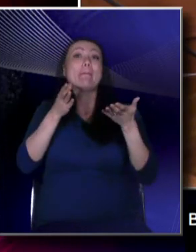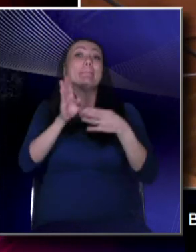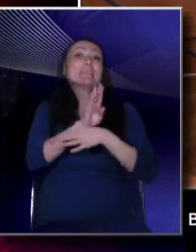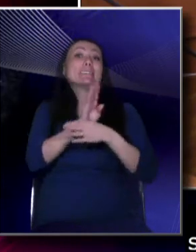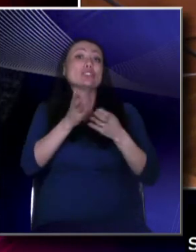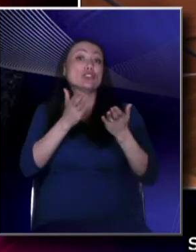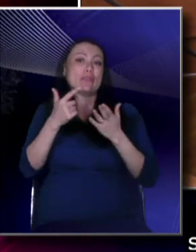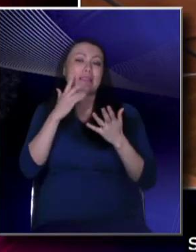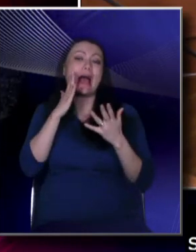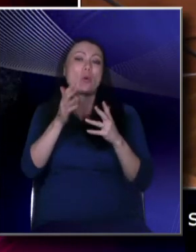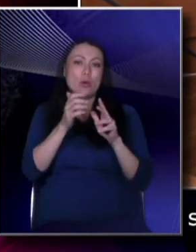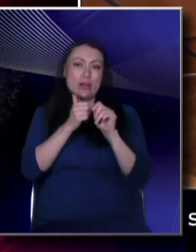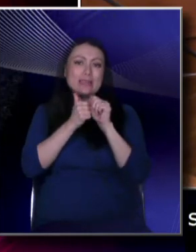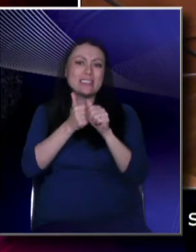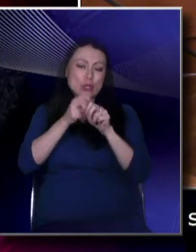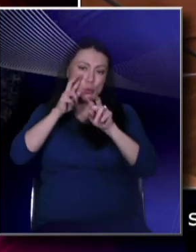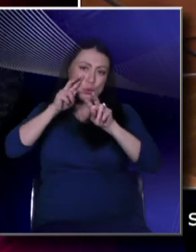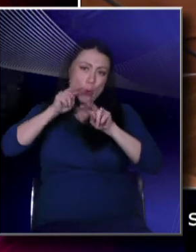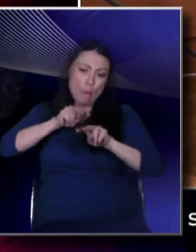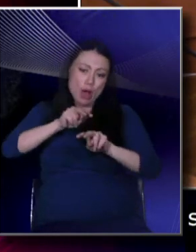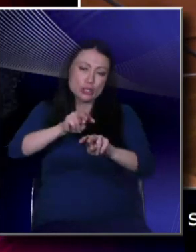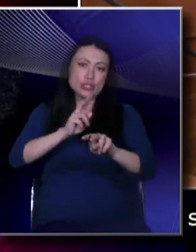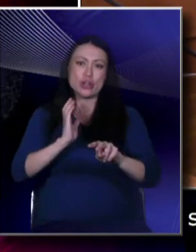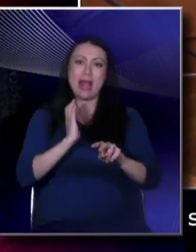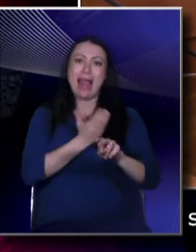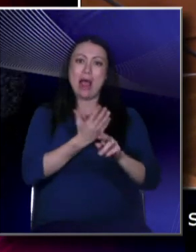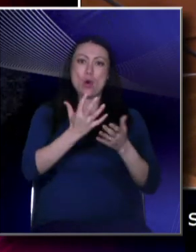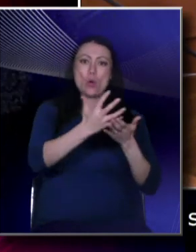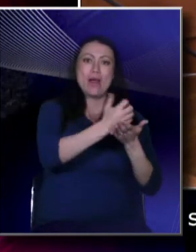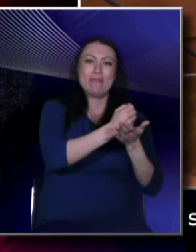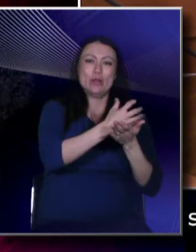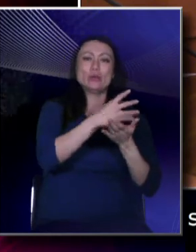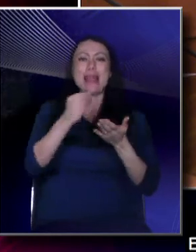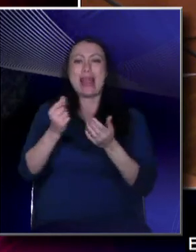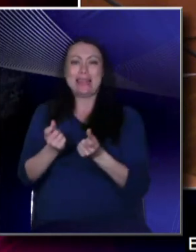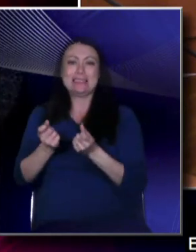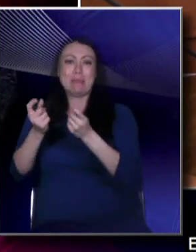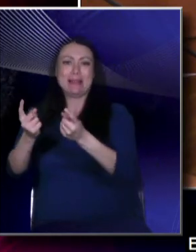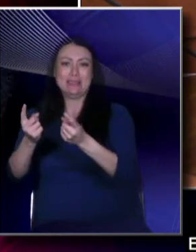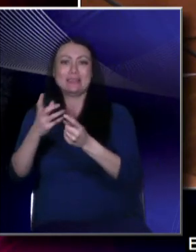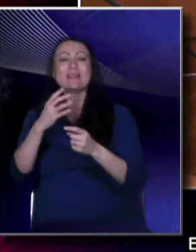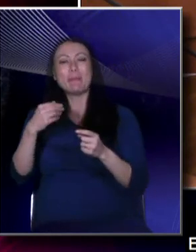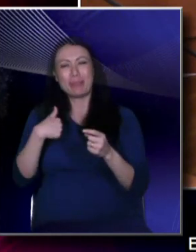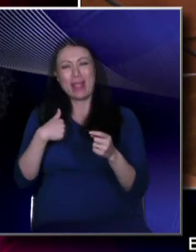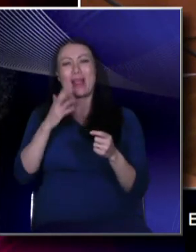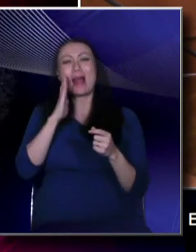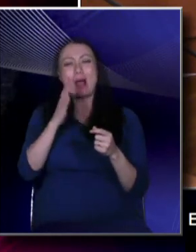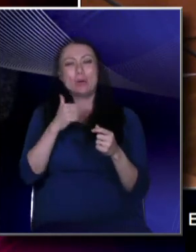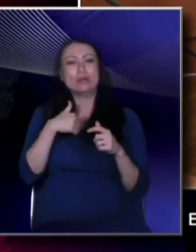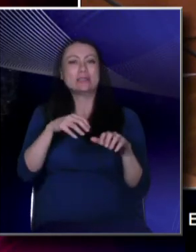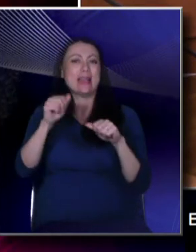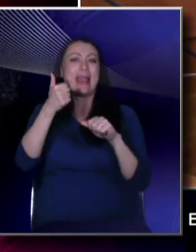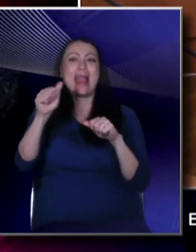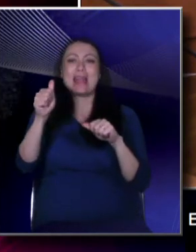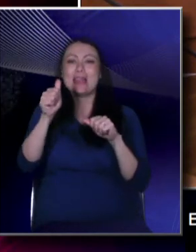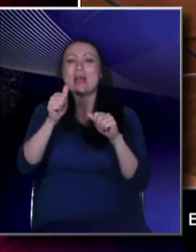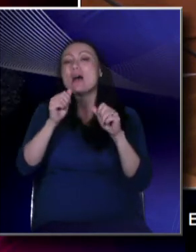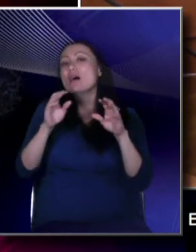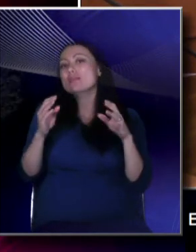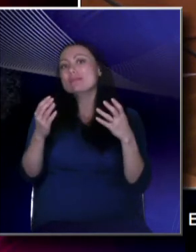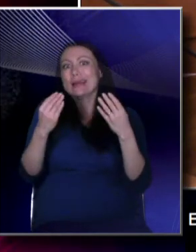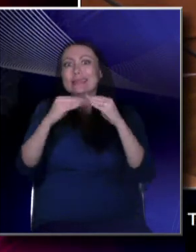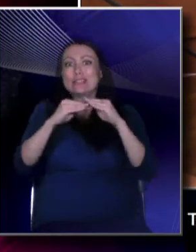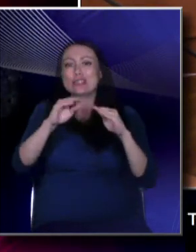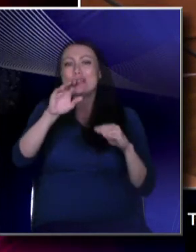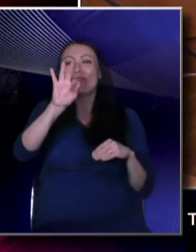will continue to monitor our revenues and expenses, and will take any additional fiscal steps as needed to rectify